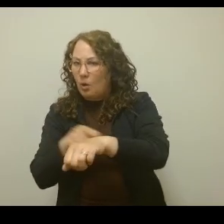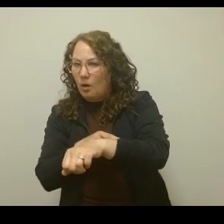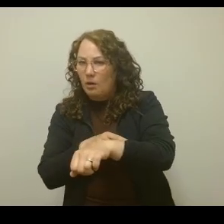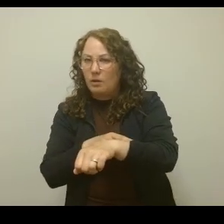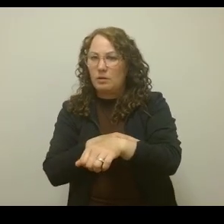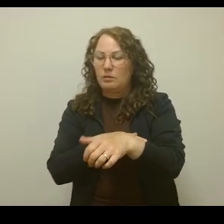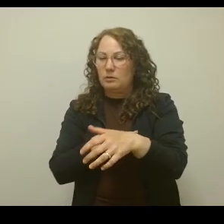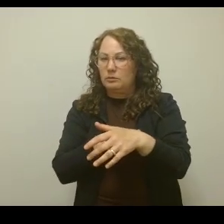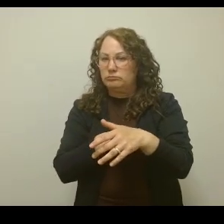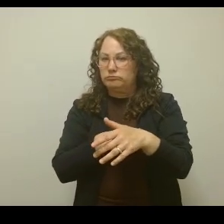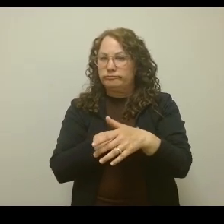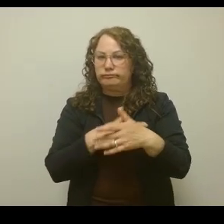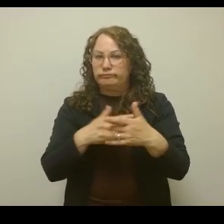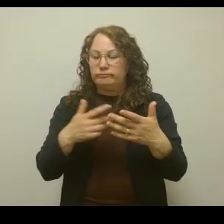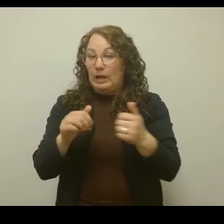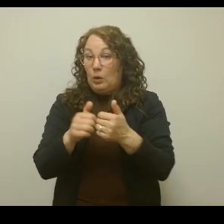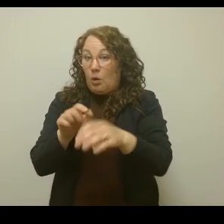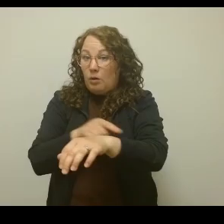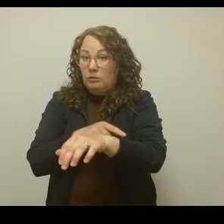does the summary need to be?